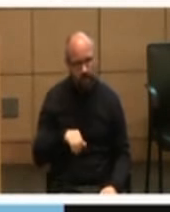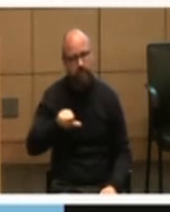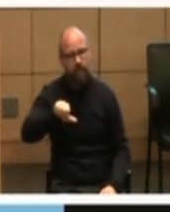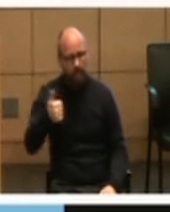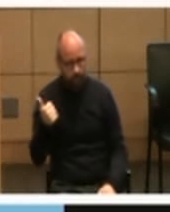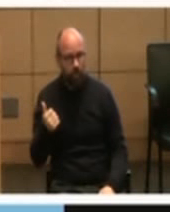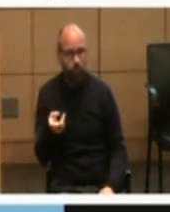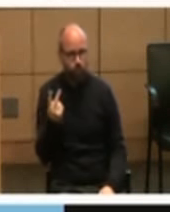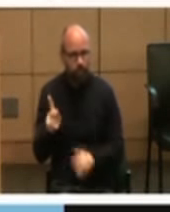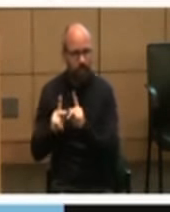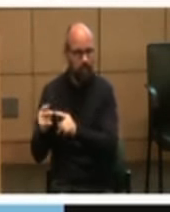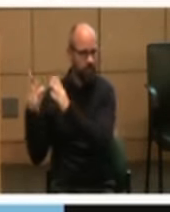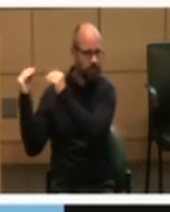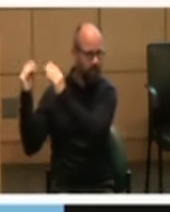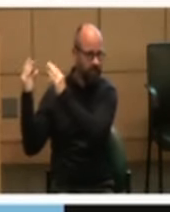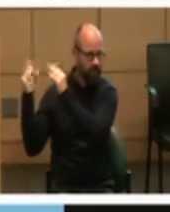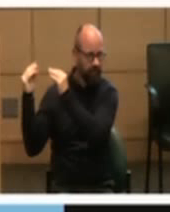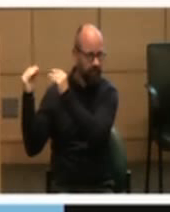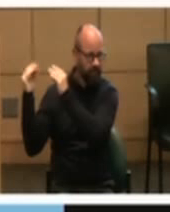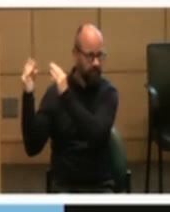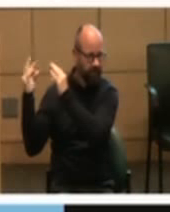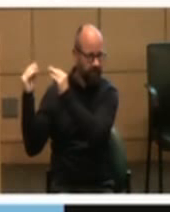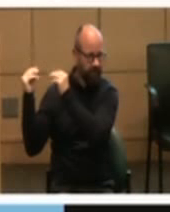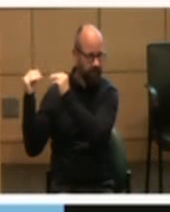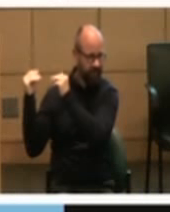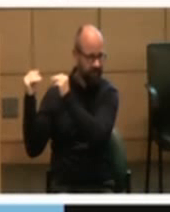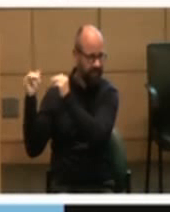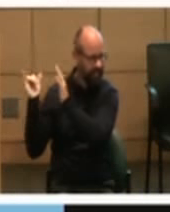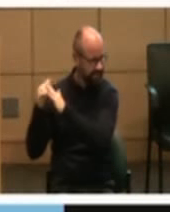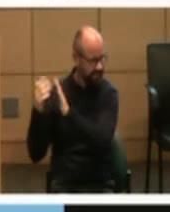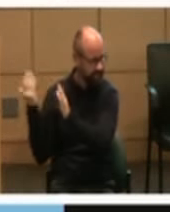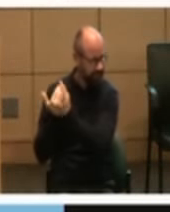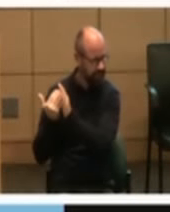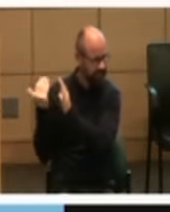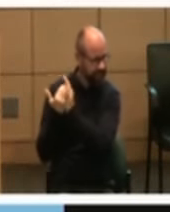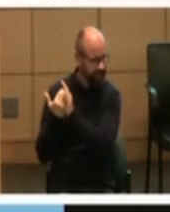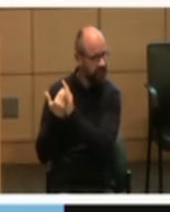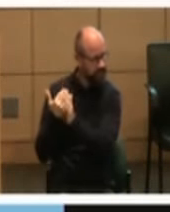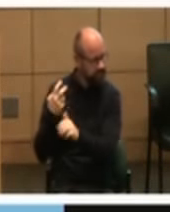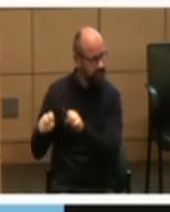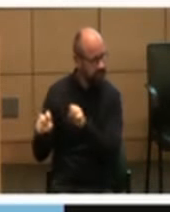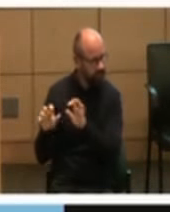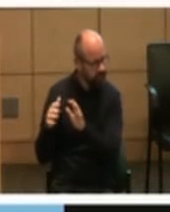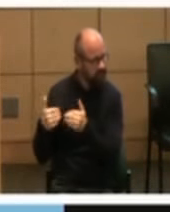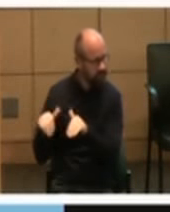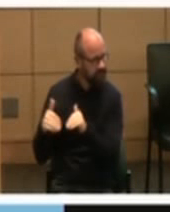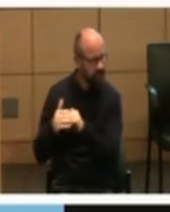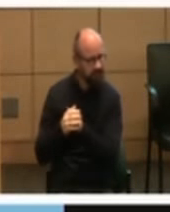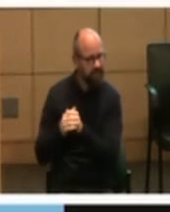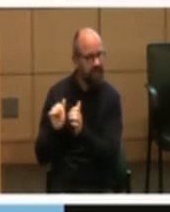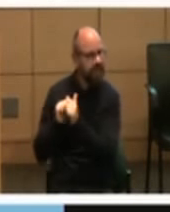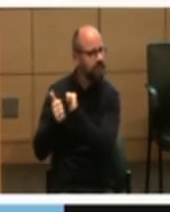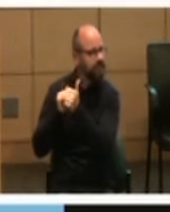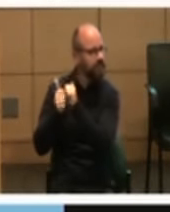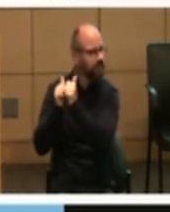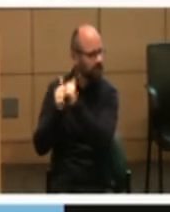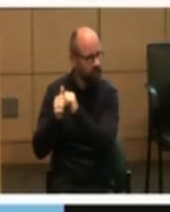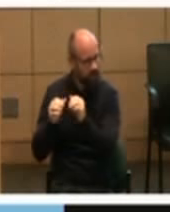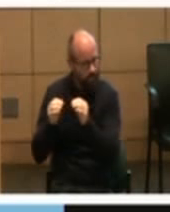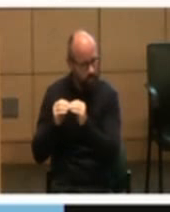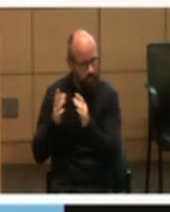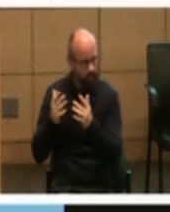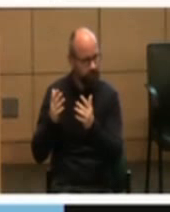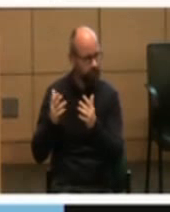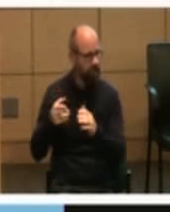the two-talker speech that we discussed before, which is a very difficult listening condition, and it's assessing more of some higher order